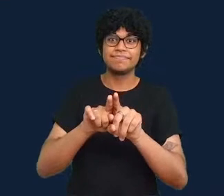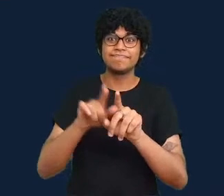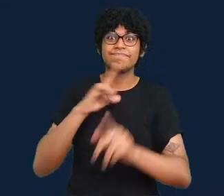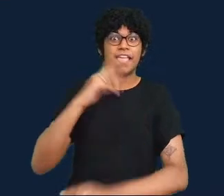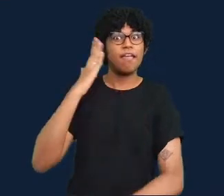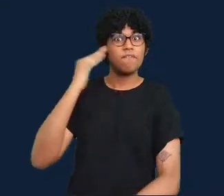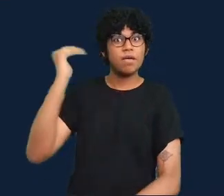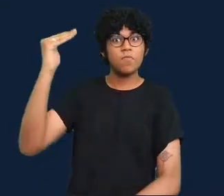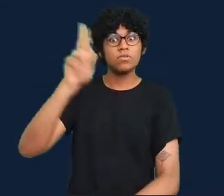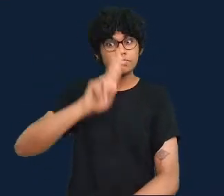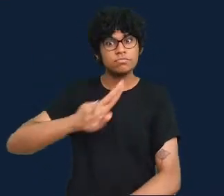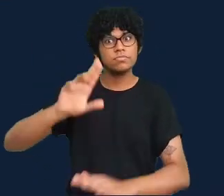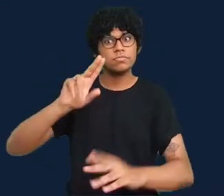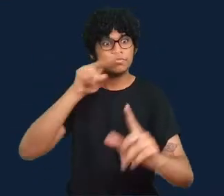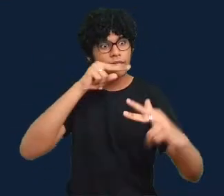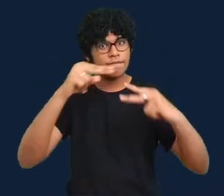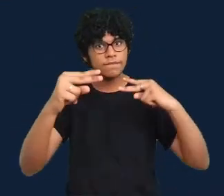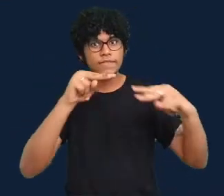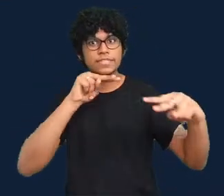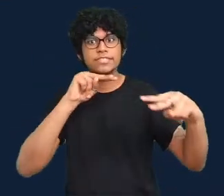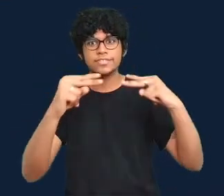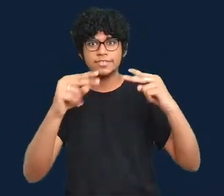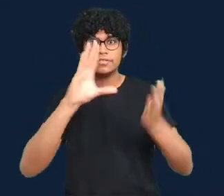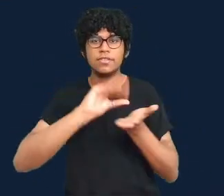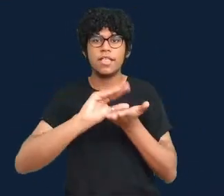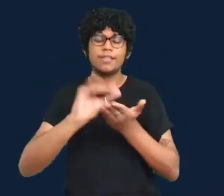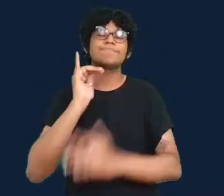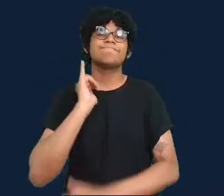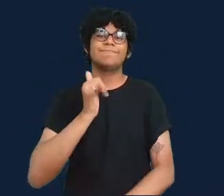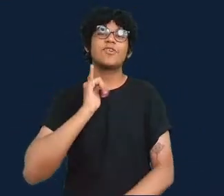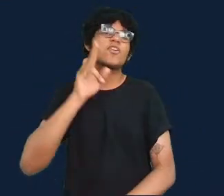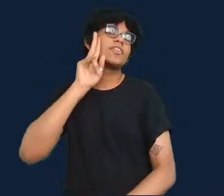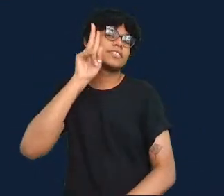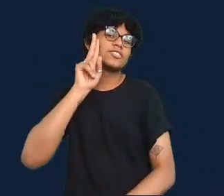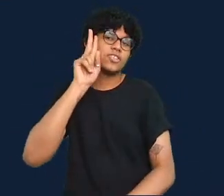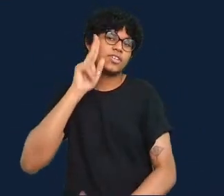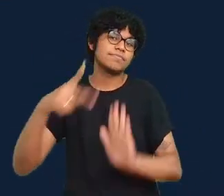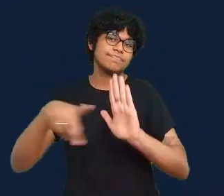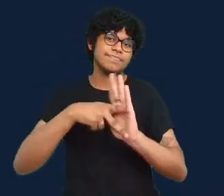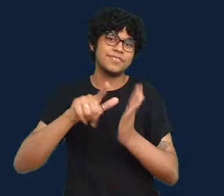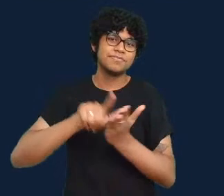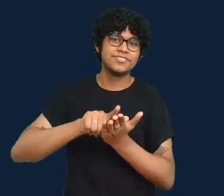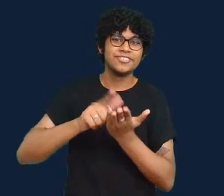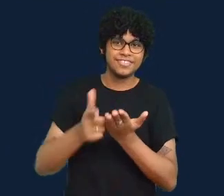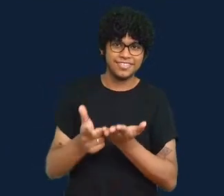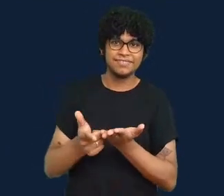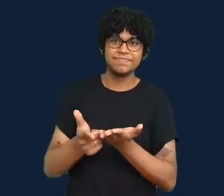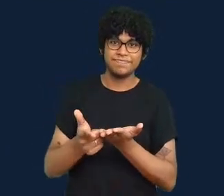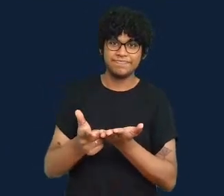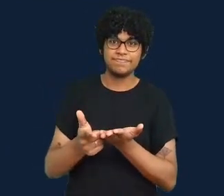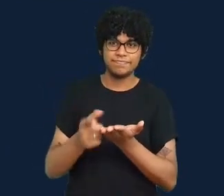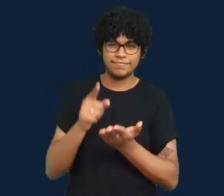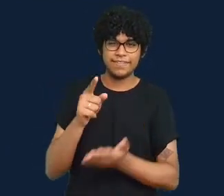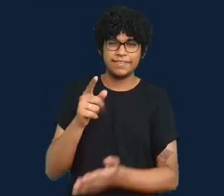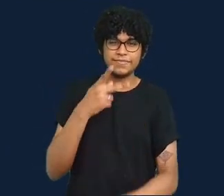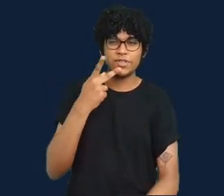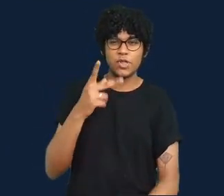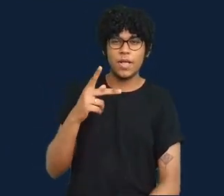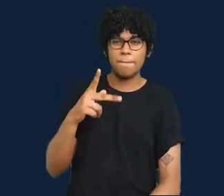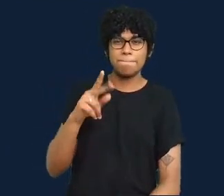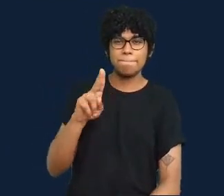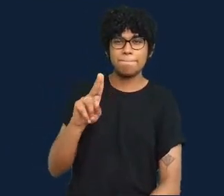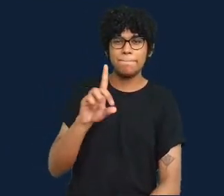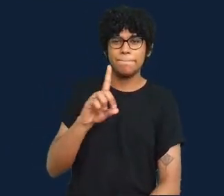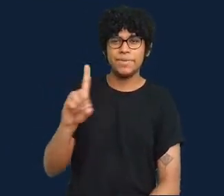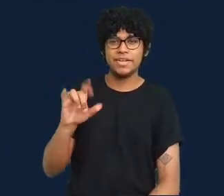communicate, to tell journalistic stories. There are places, you mentioned the Pudding. So the Pudding is this website